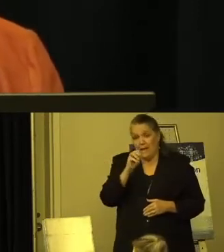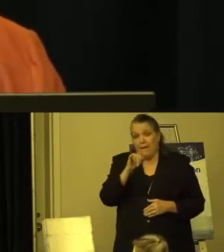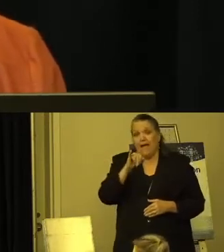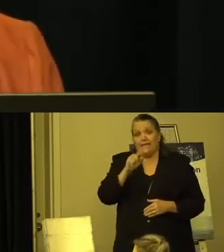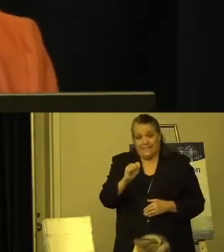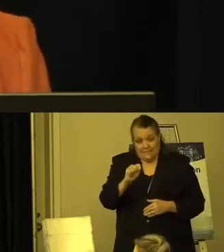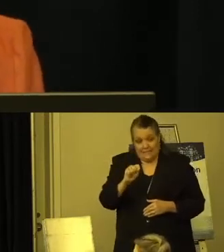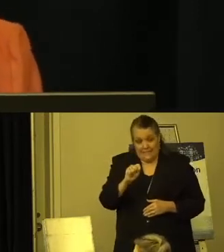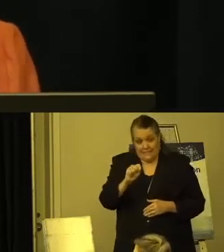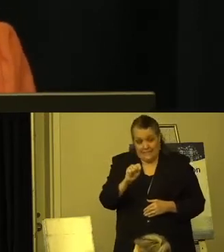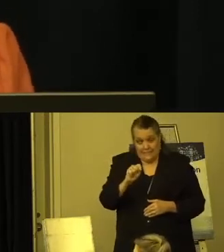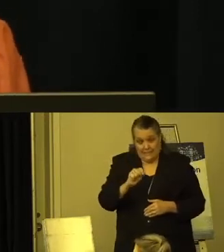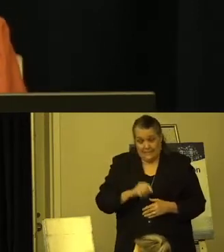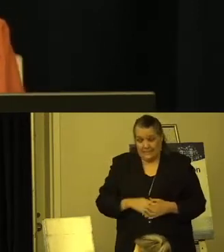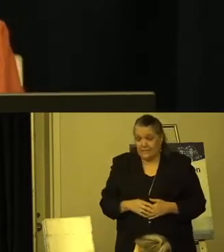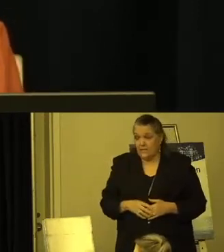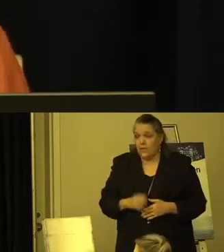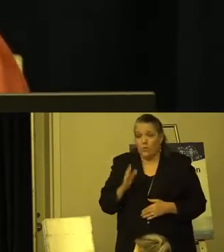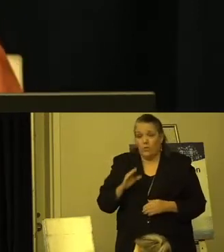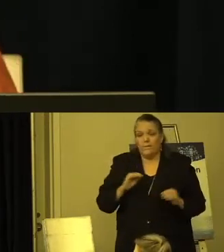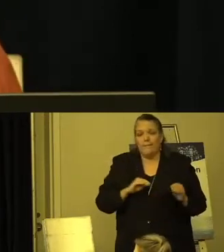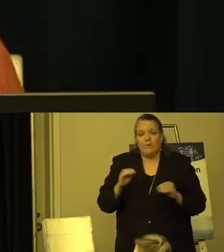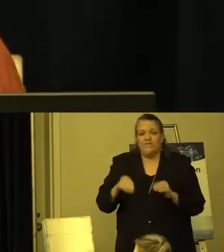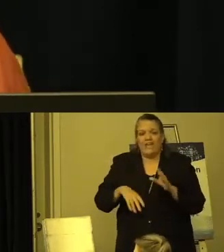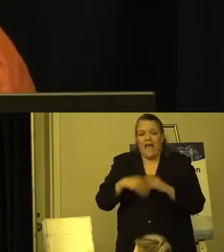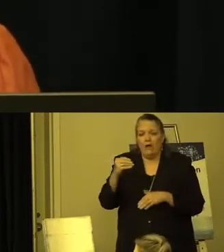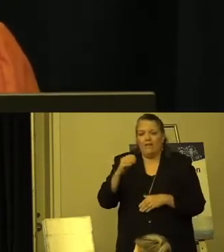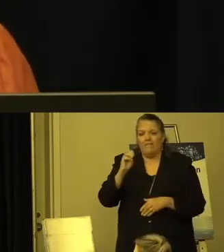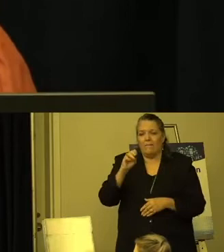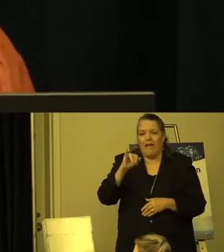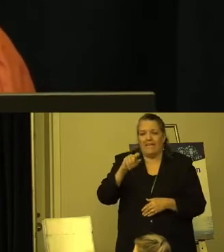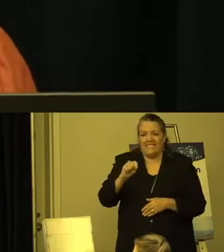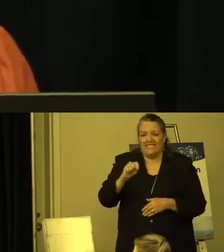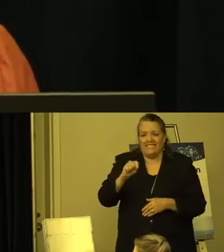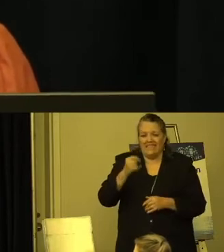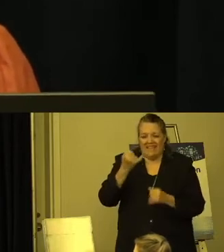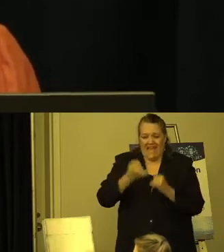MIT, W3C will be moving out of MIT at the end of